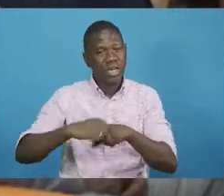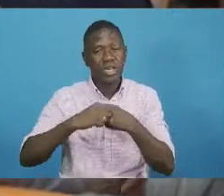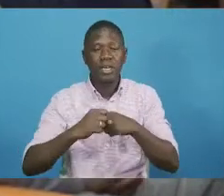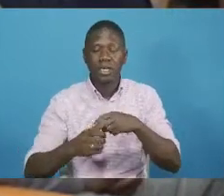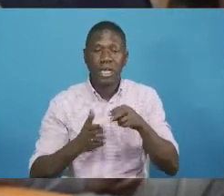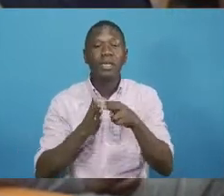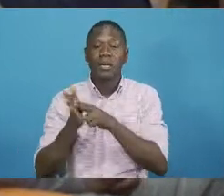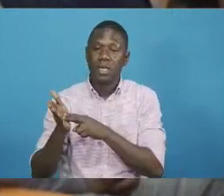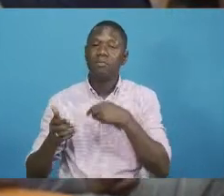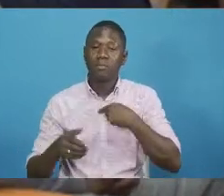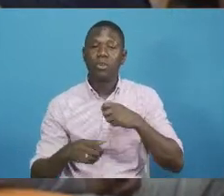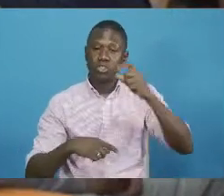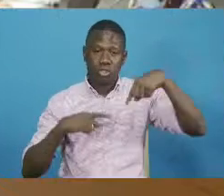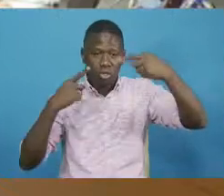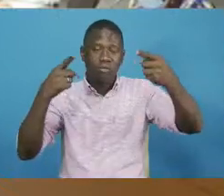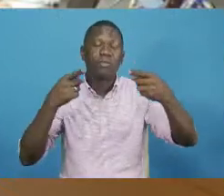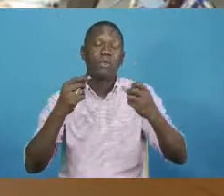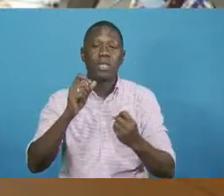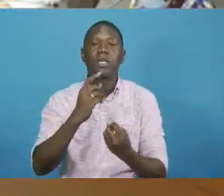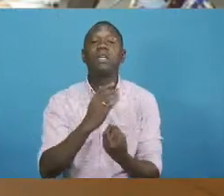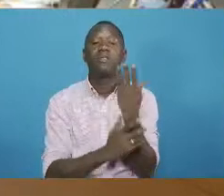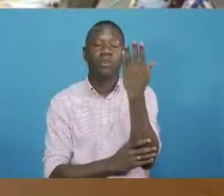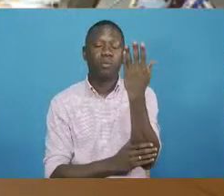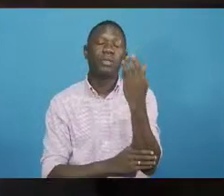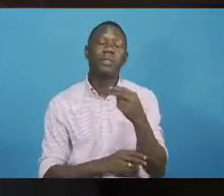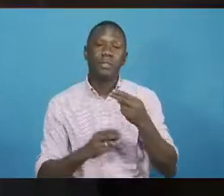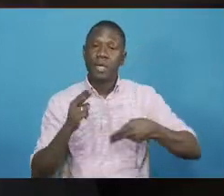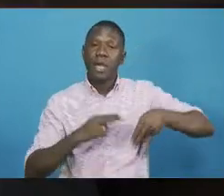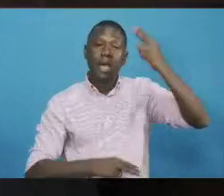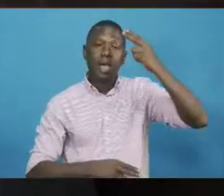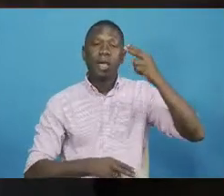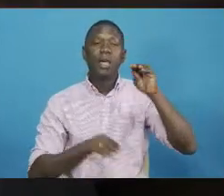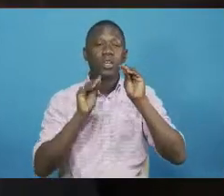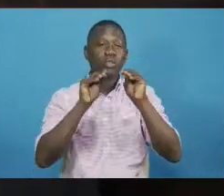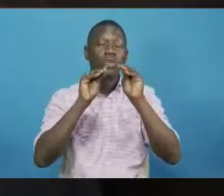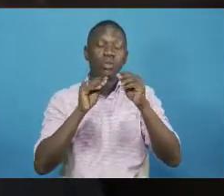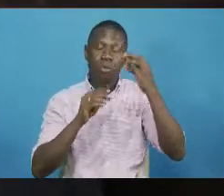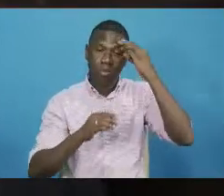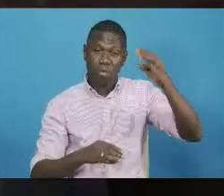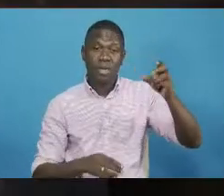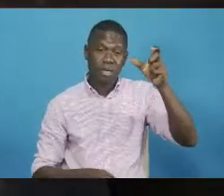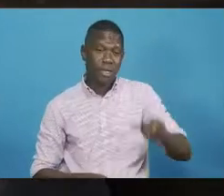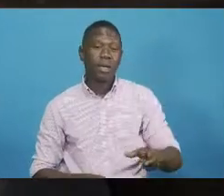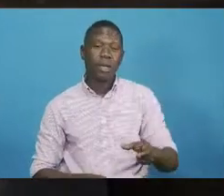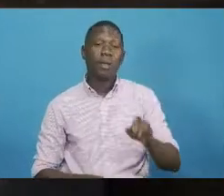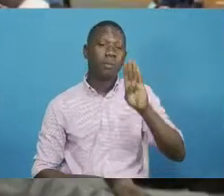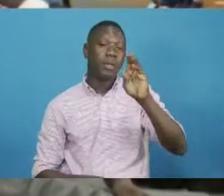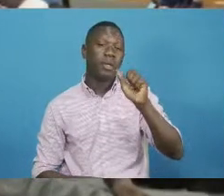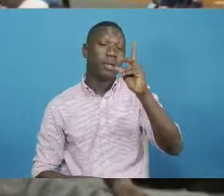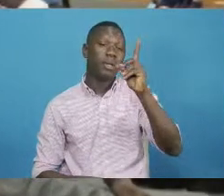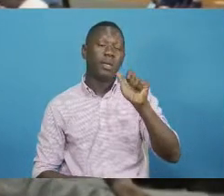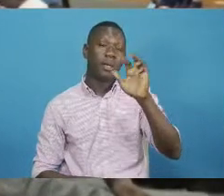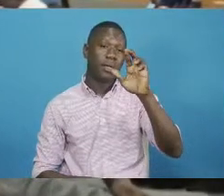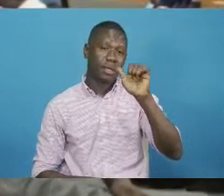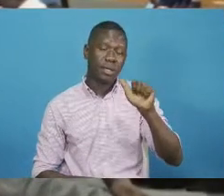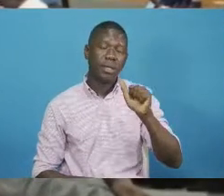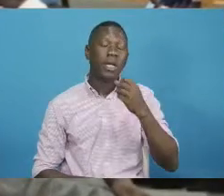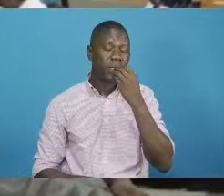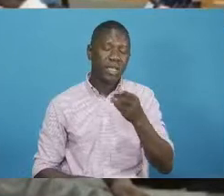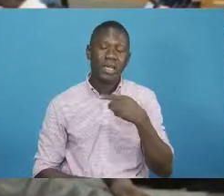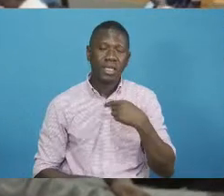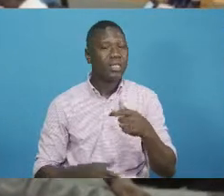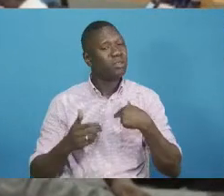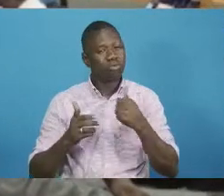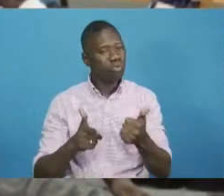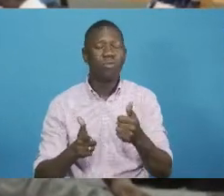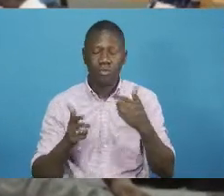sustainable development. The Higher Education Minister, Badara Diouf, says the world is highly dependent on science and technology, and the